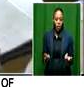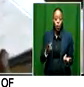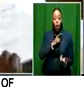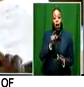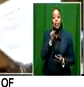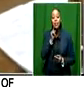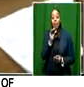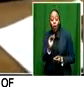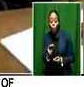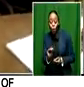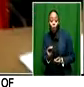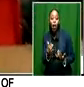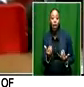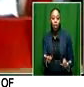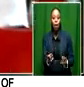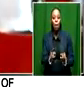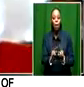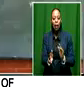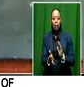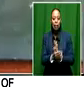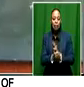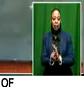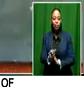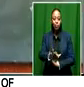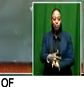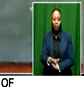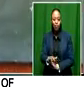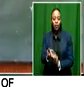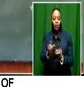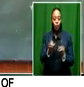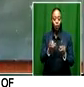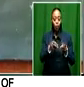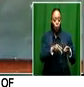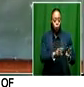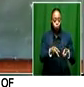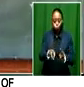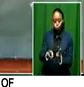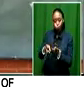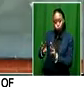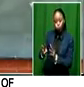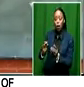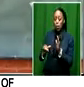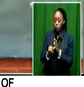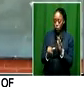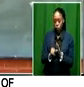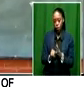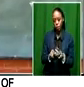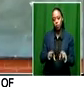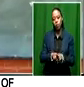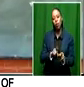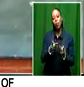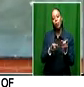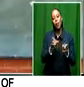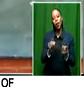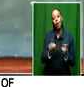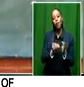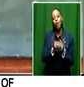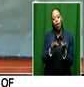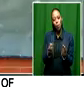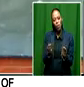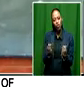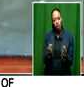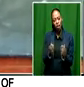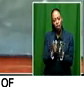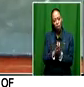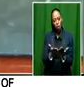teachers right now. So all these multifaceted approaches are important. And there are people who are looking at learner